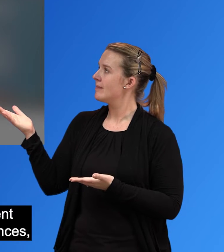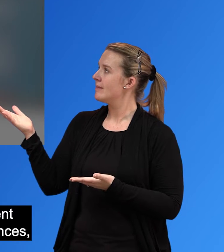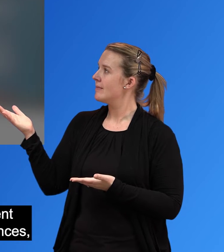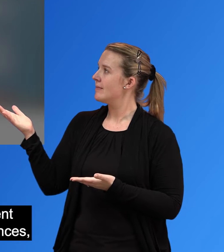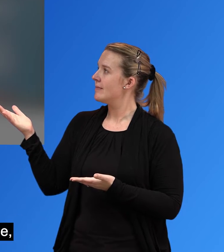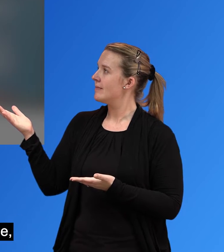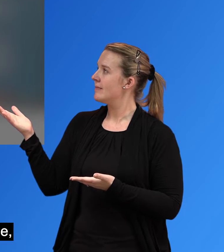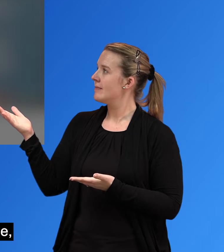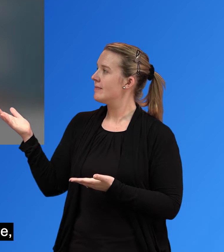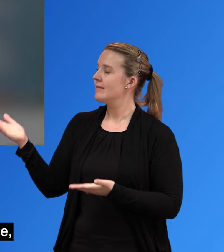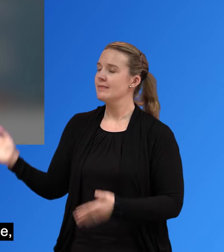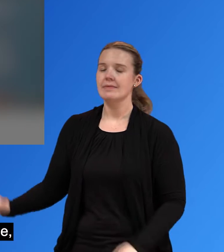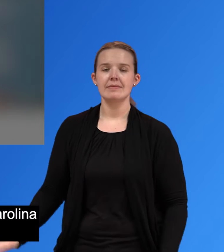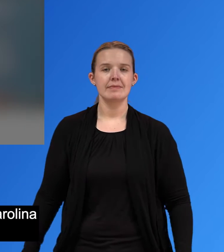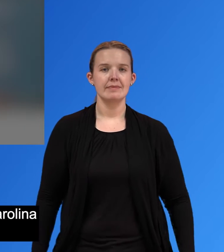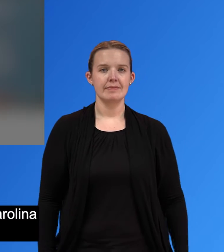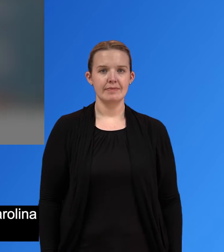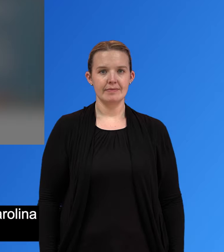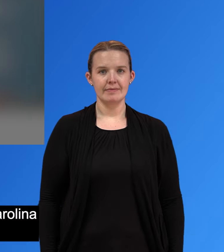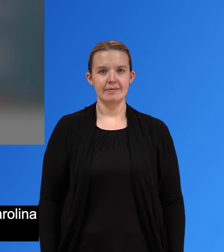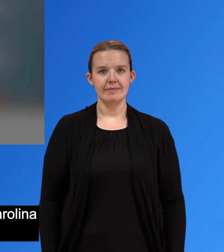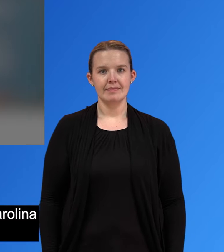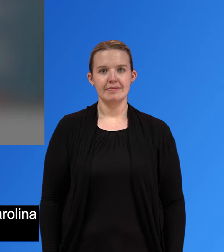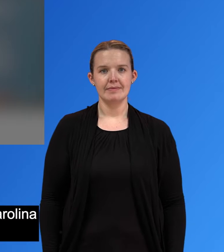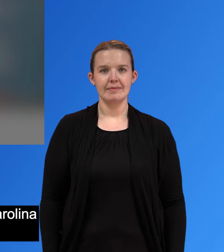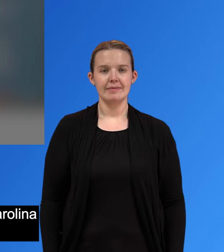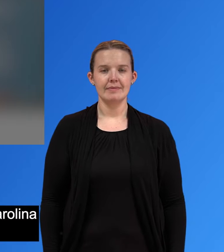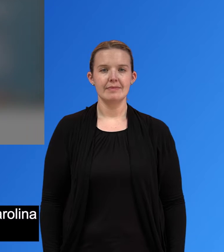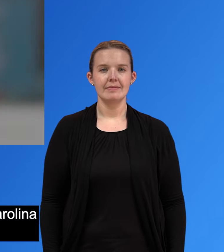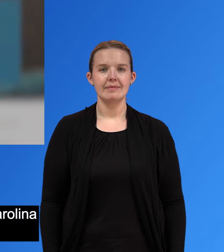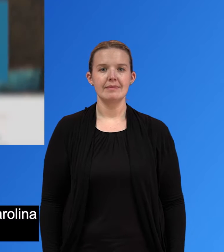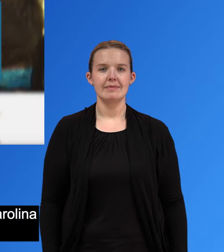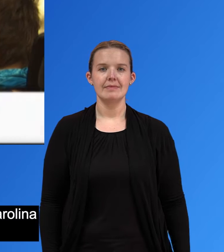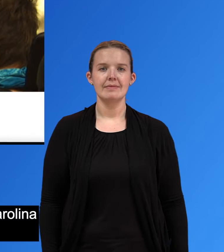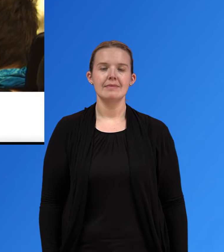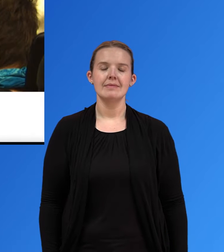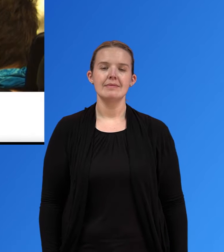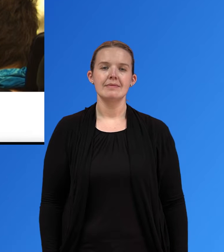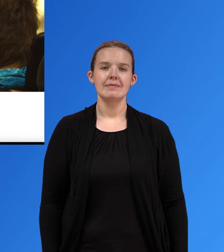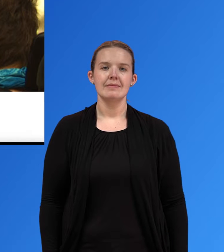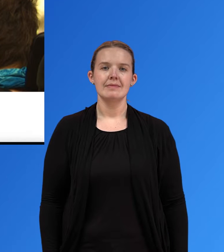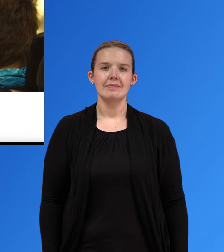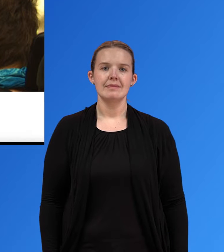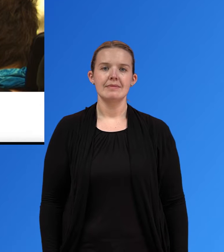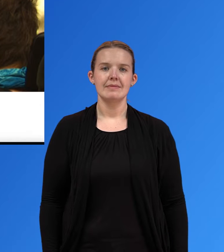Health Sciences, School of Medicine, University of North Carolina at Chapel Hill.